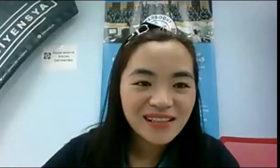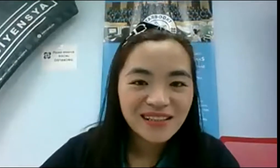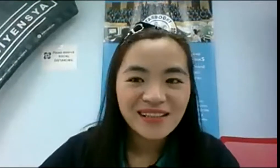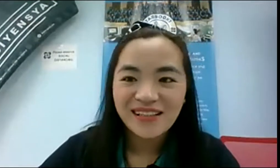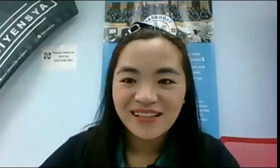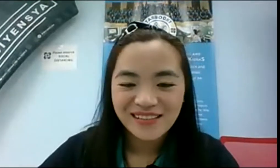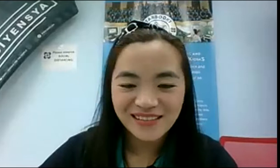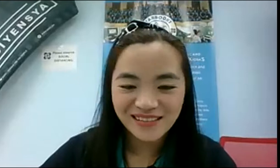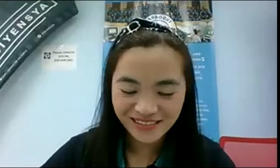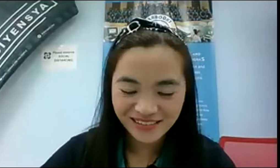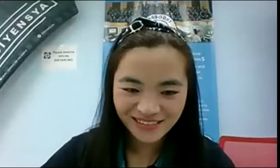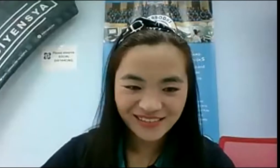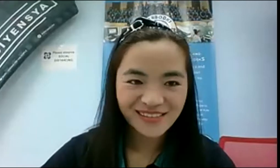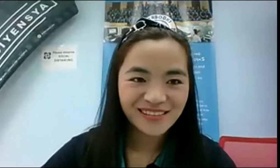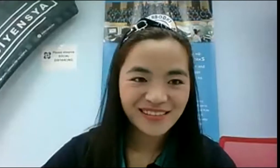LRC,